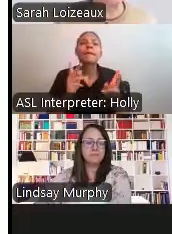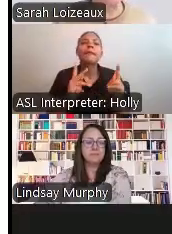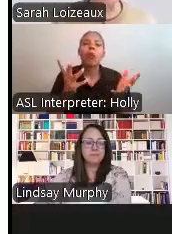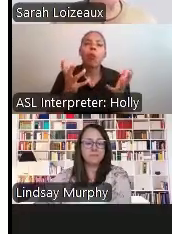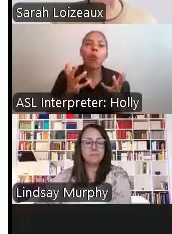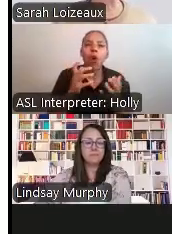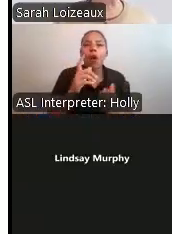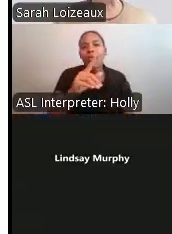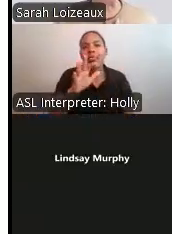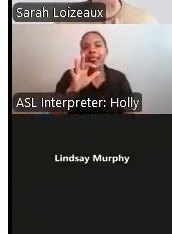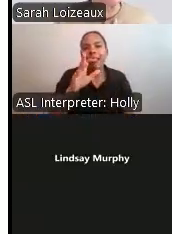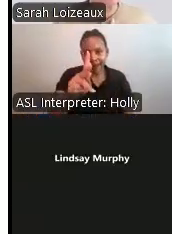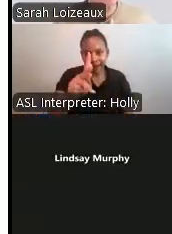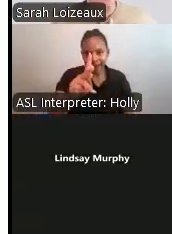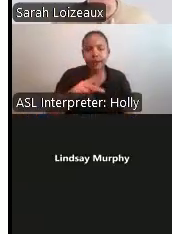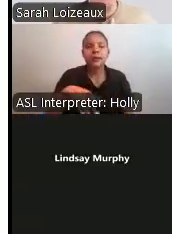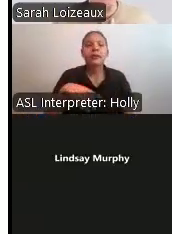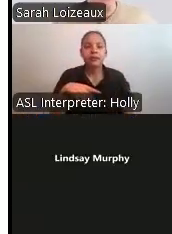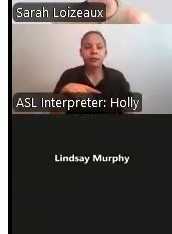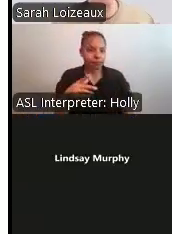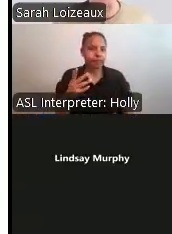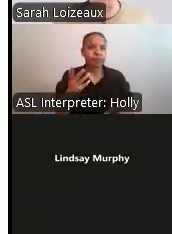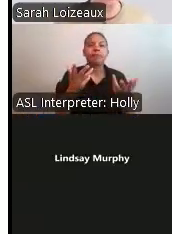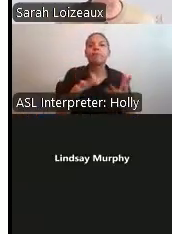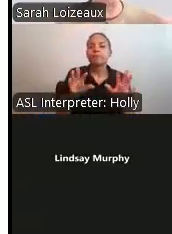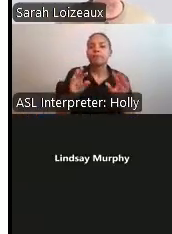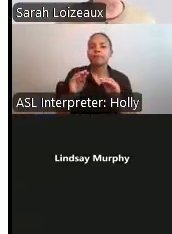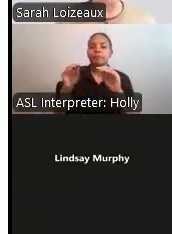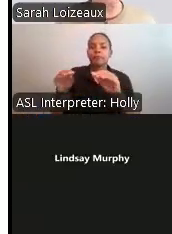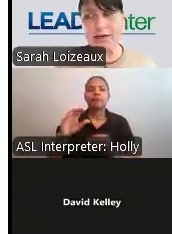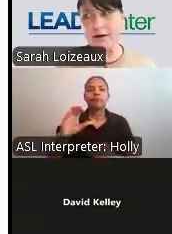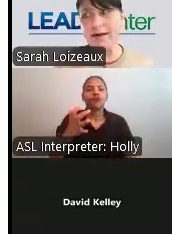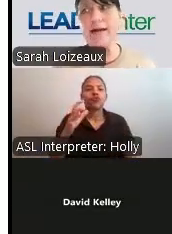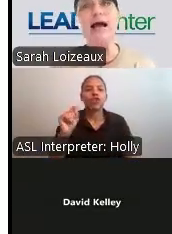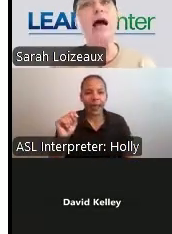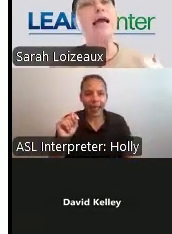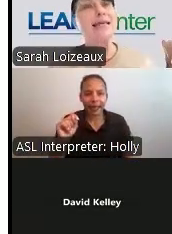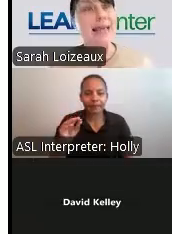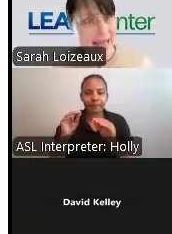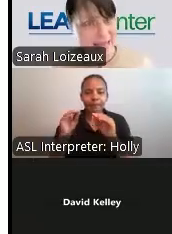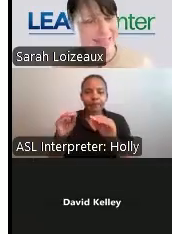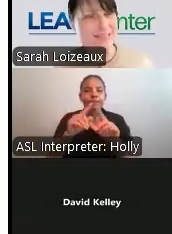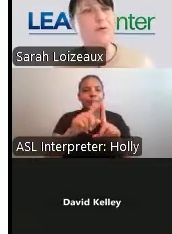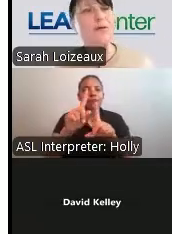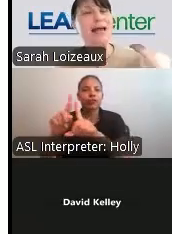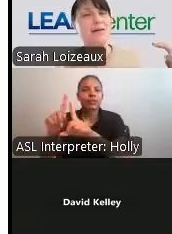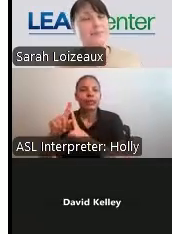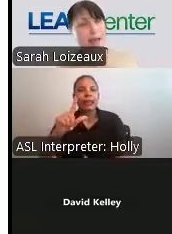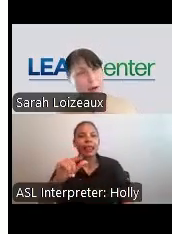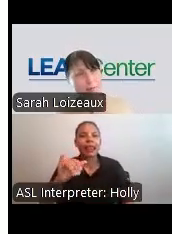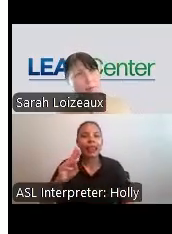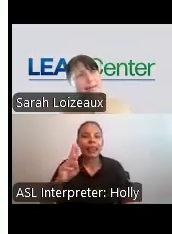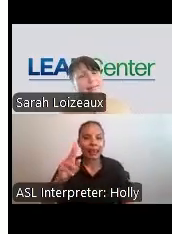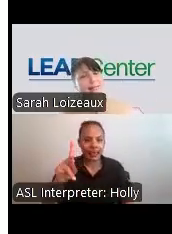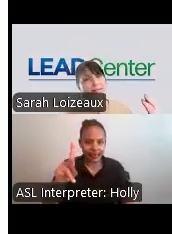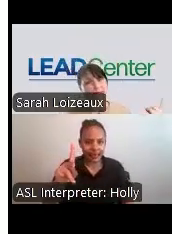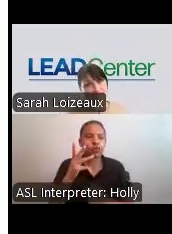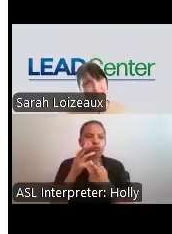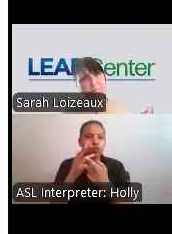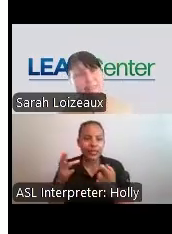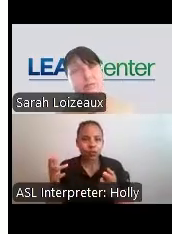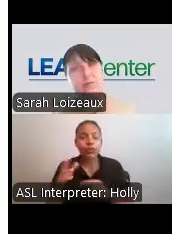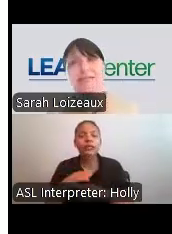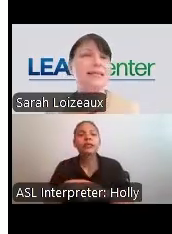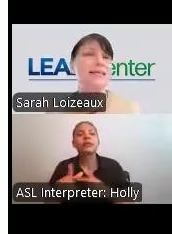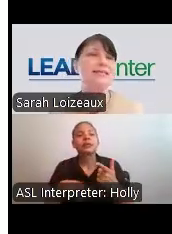resources that are in the chat. Several links have been shared in the chat. Thank you to those who've been sharing. Yes, we will have PowerPoint